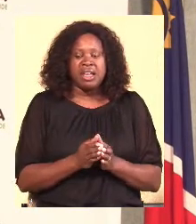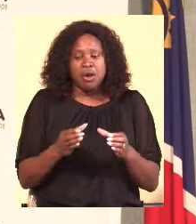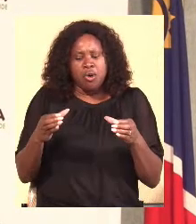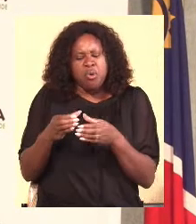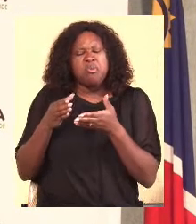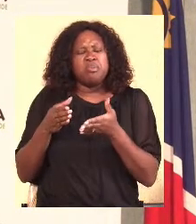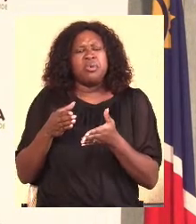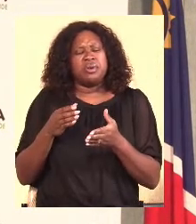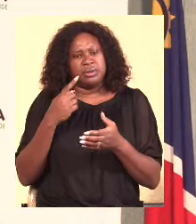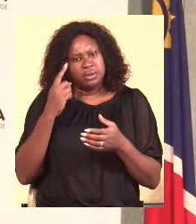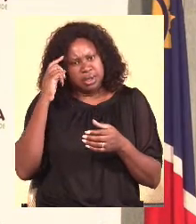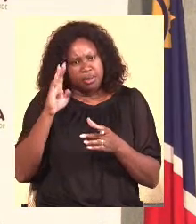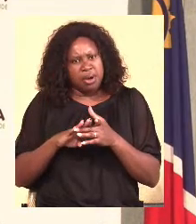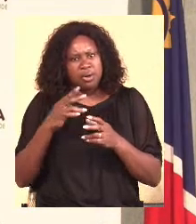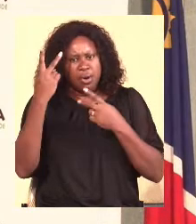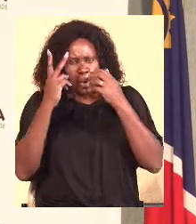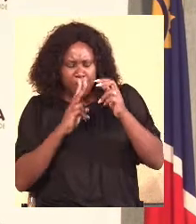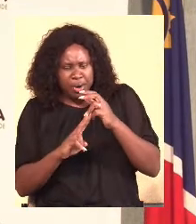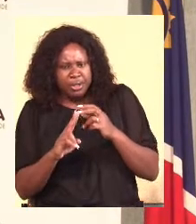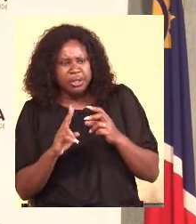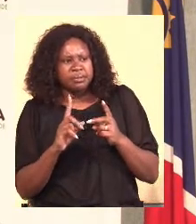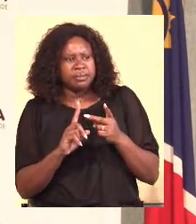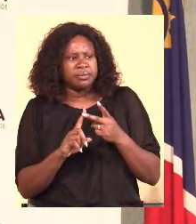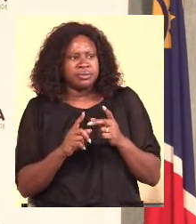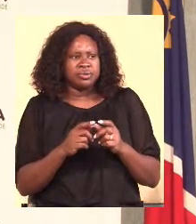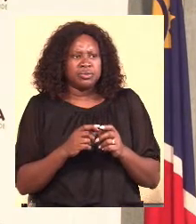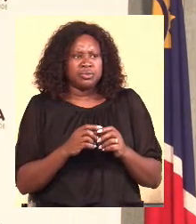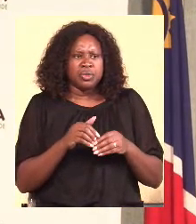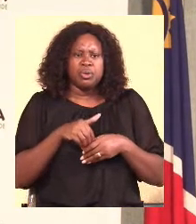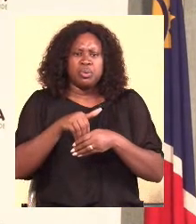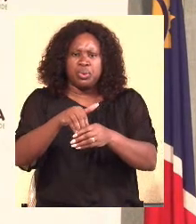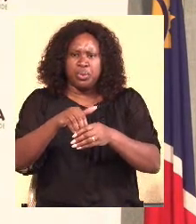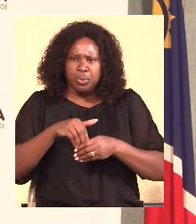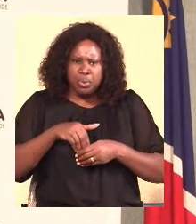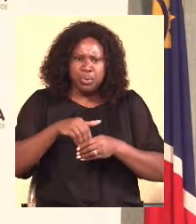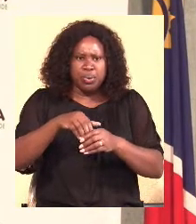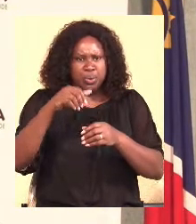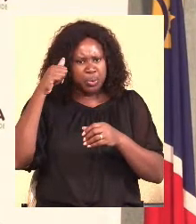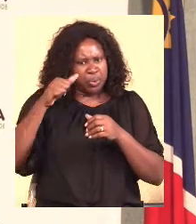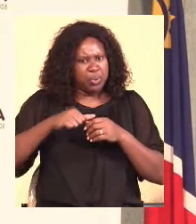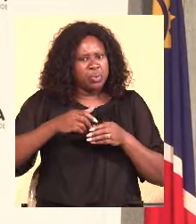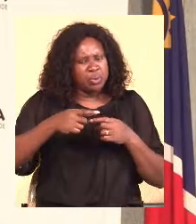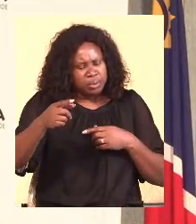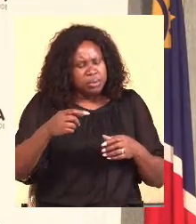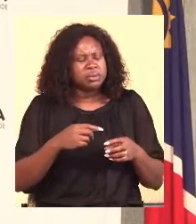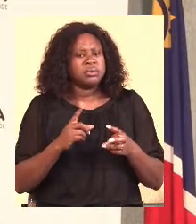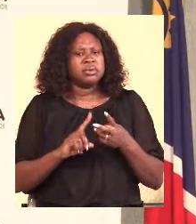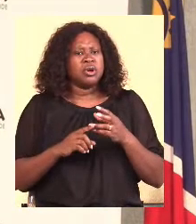will consider sectors such as tourism, long-distance transport, construction, manufacturing,